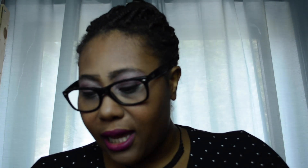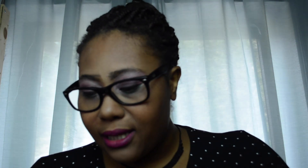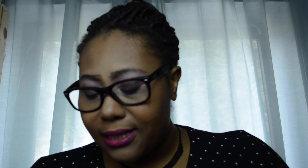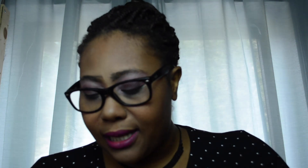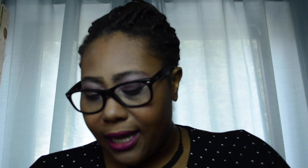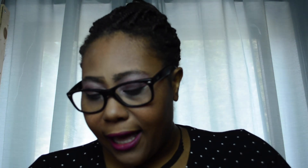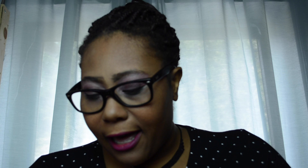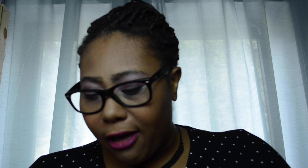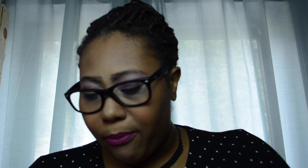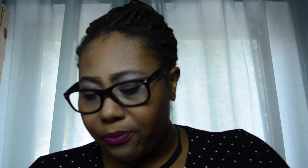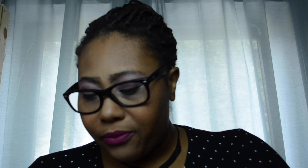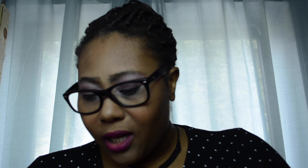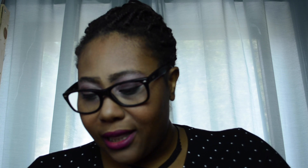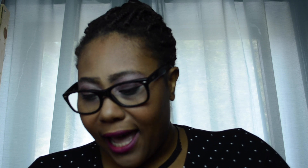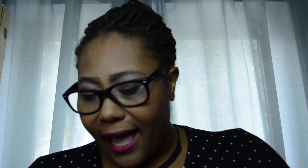some things